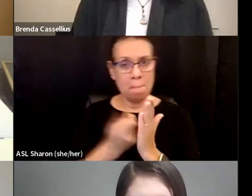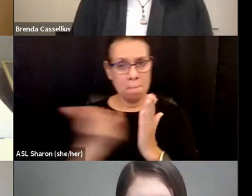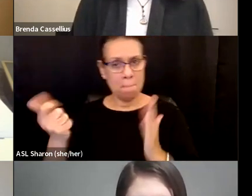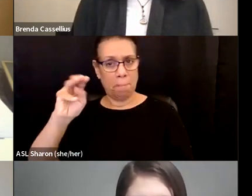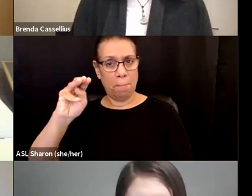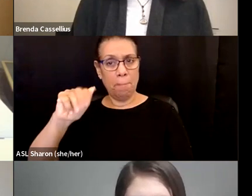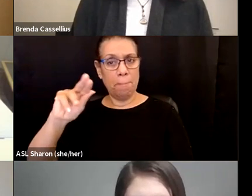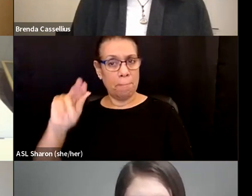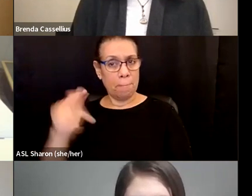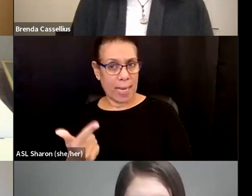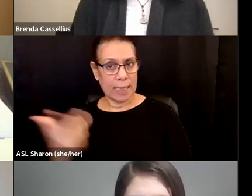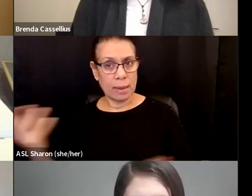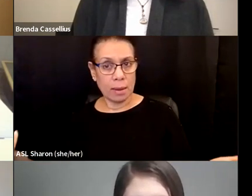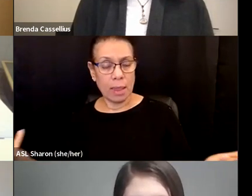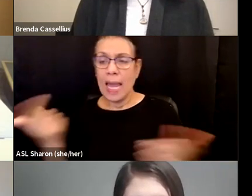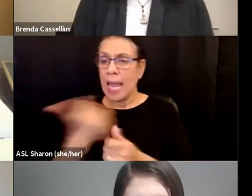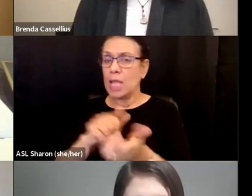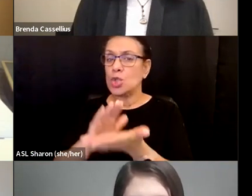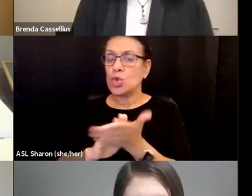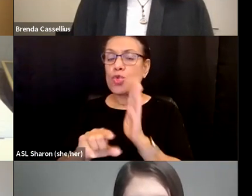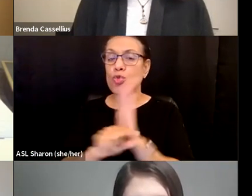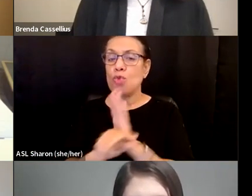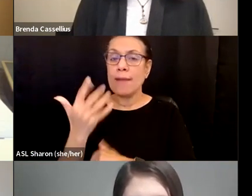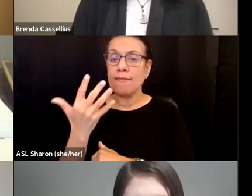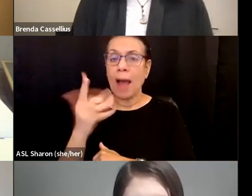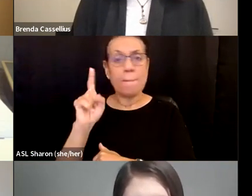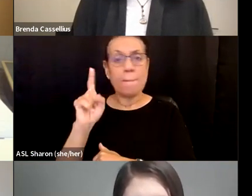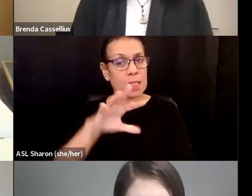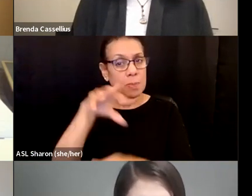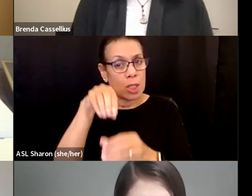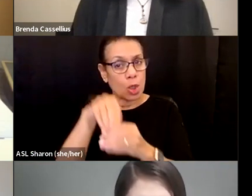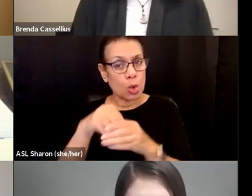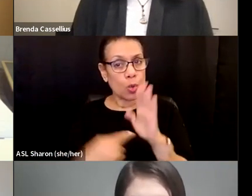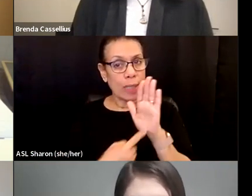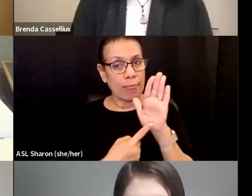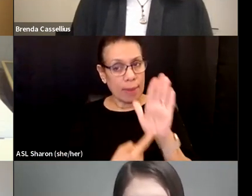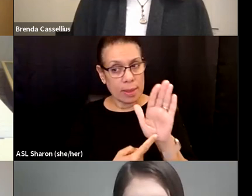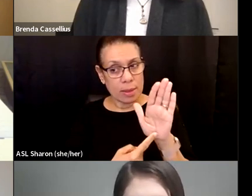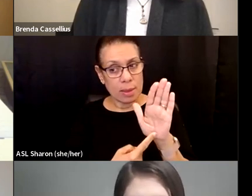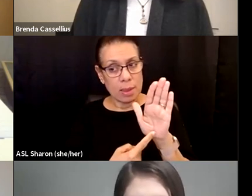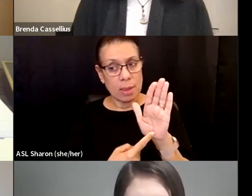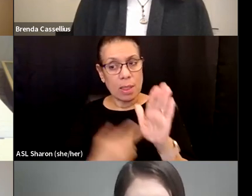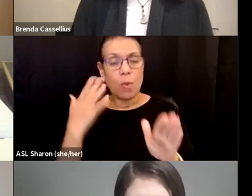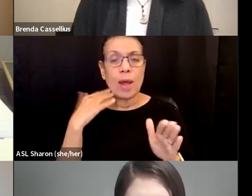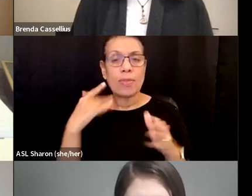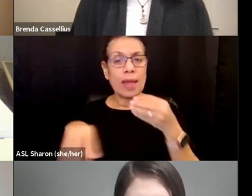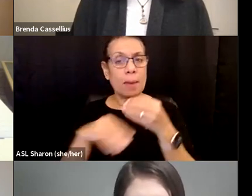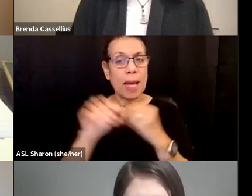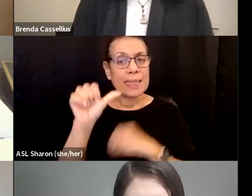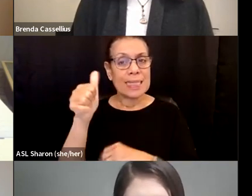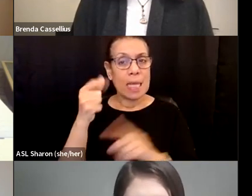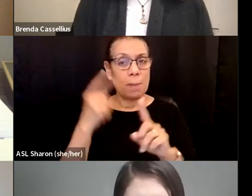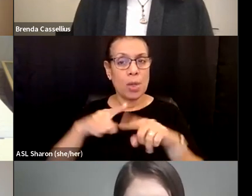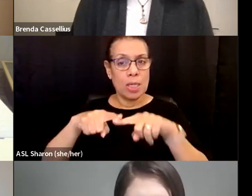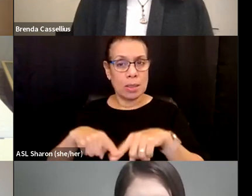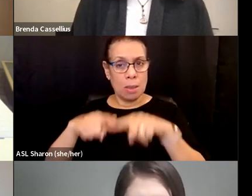mozart any school with a grade five must be included in their simulations since they're they're applying the ten points based on where kids